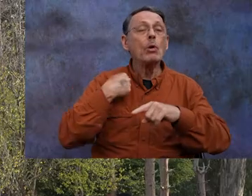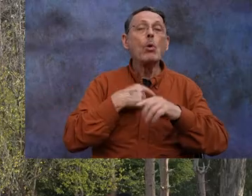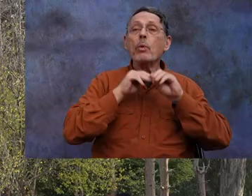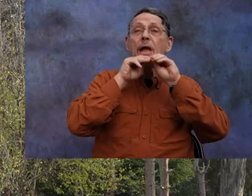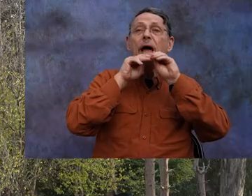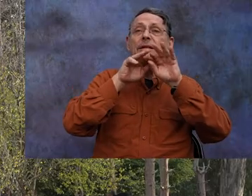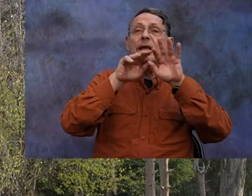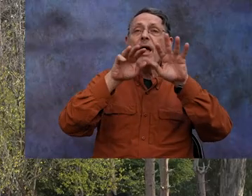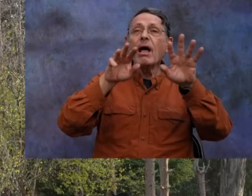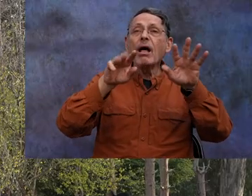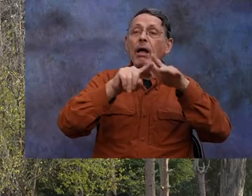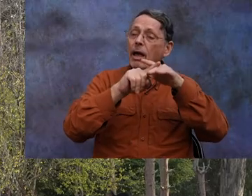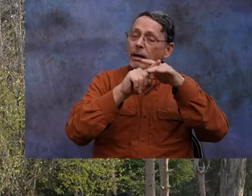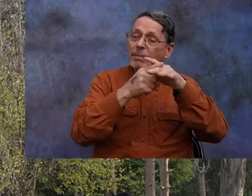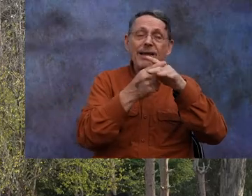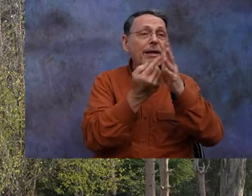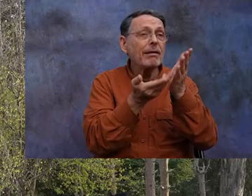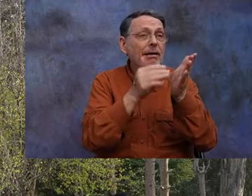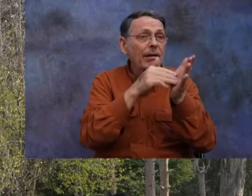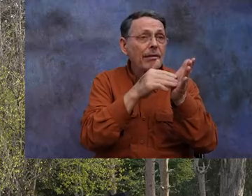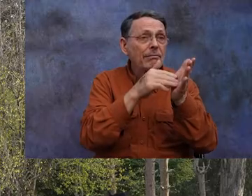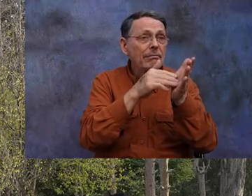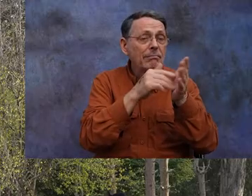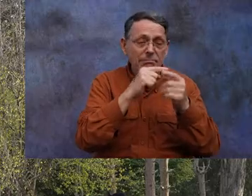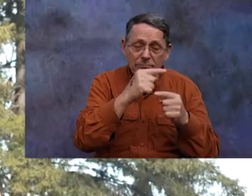again and again.